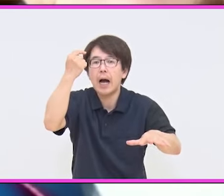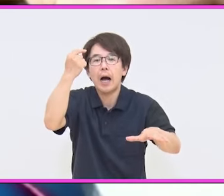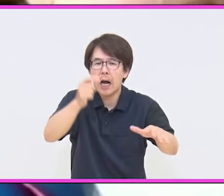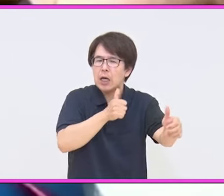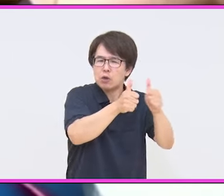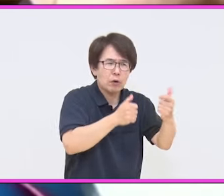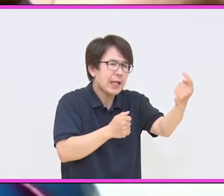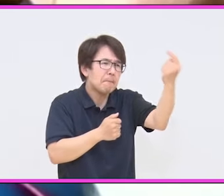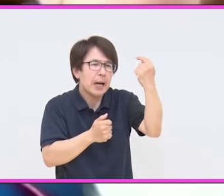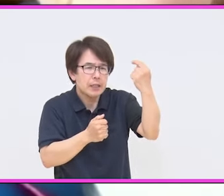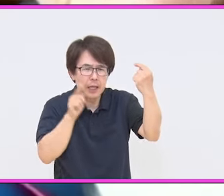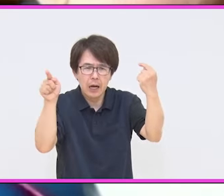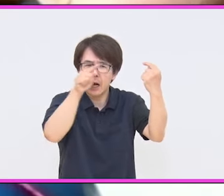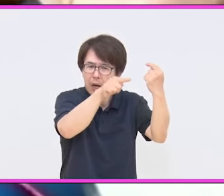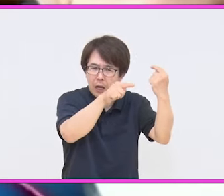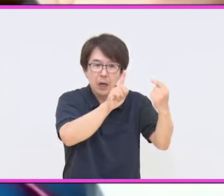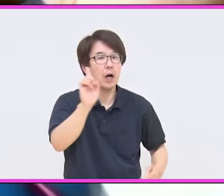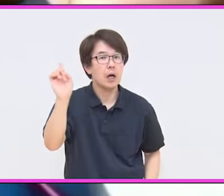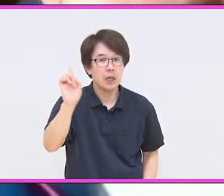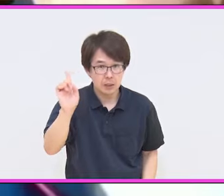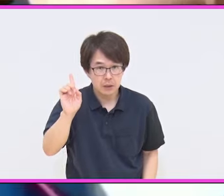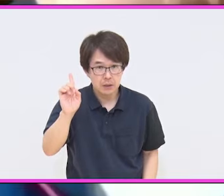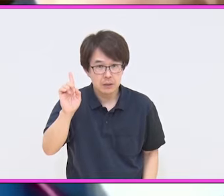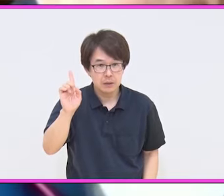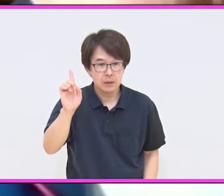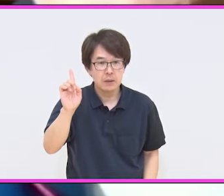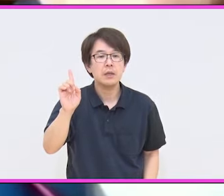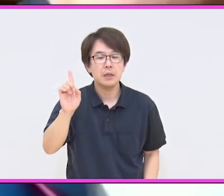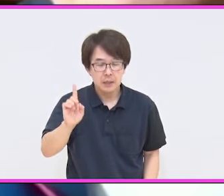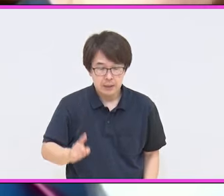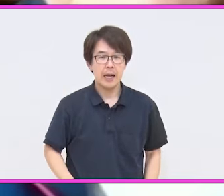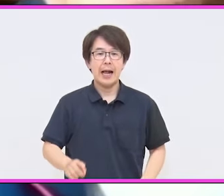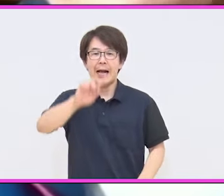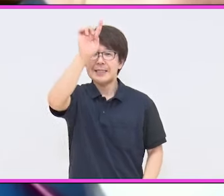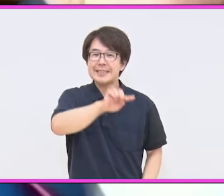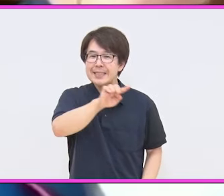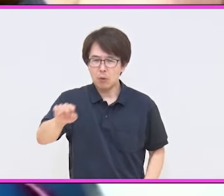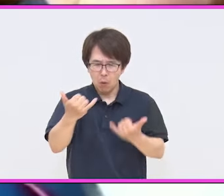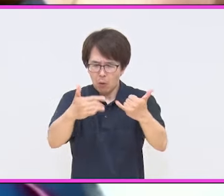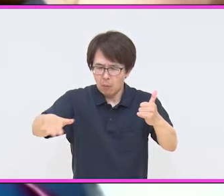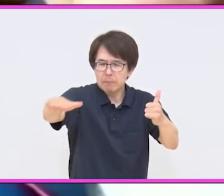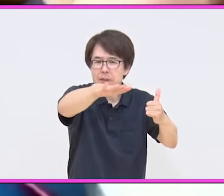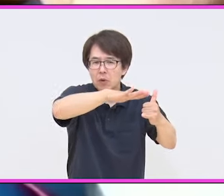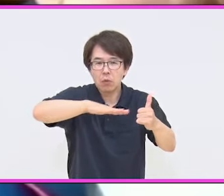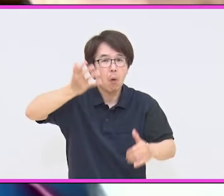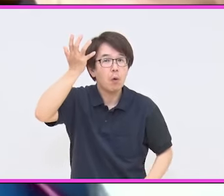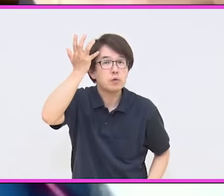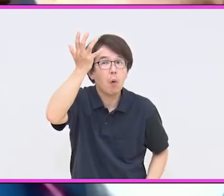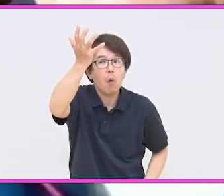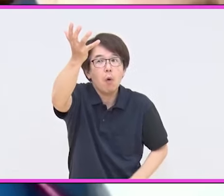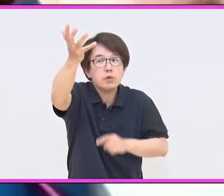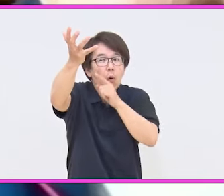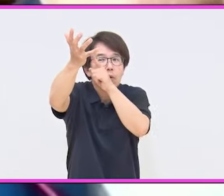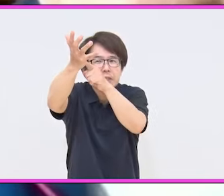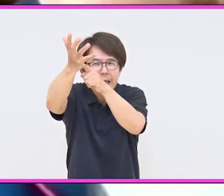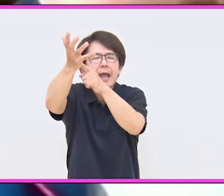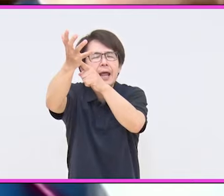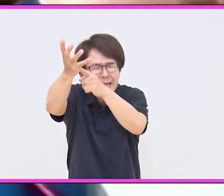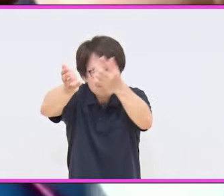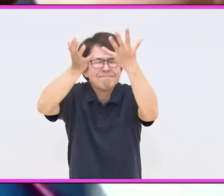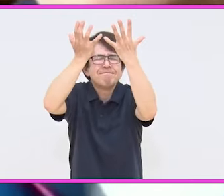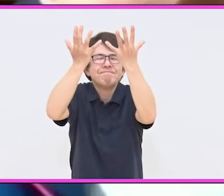indeed that sport has taught me, is how innovative people can be and